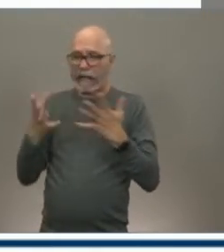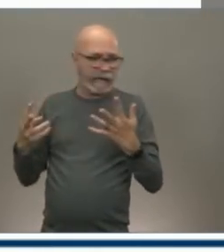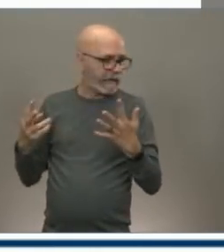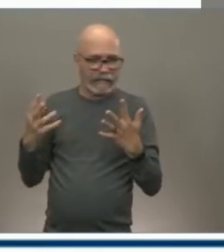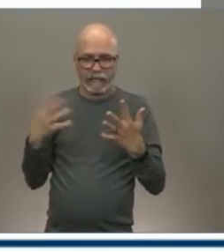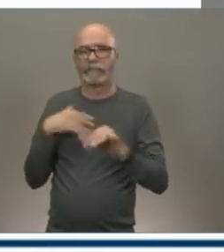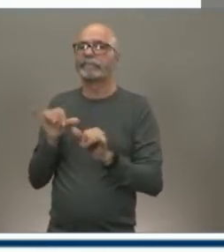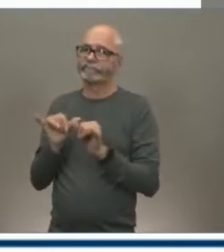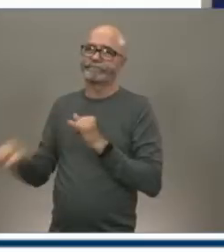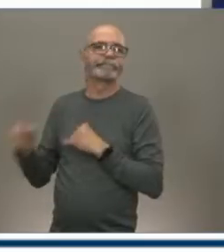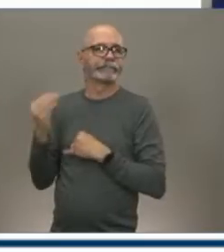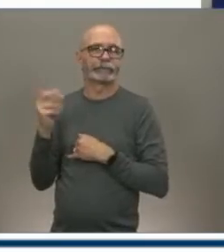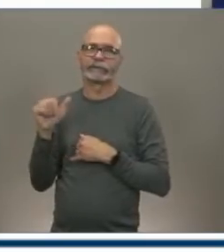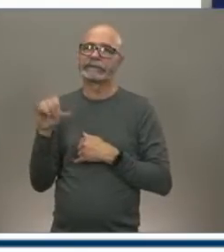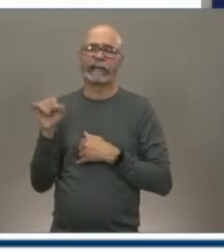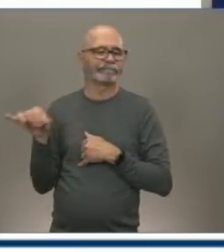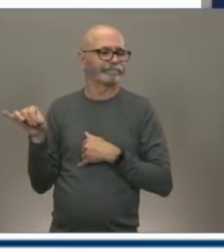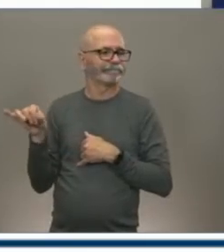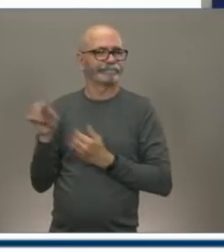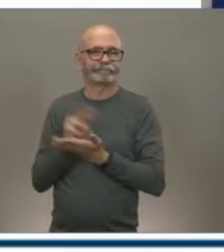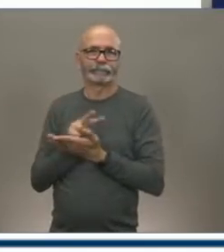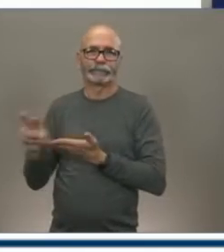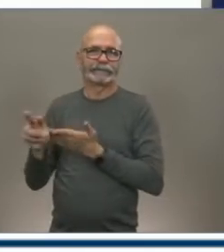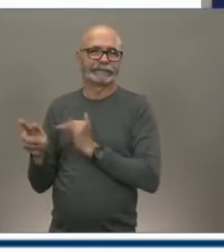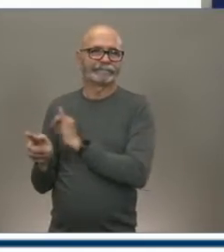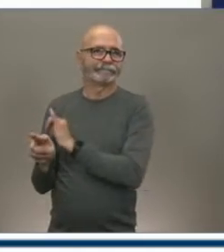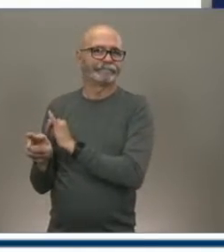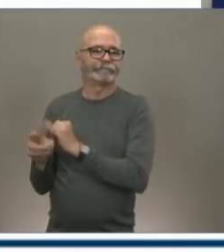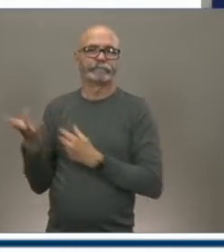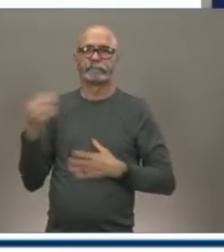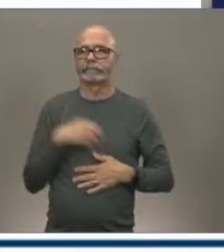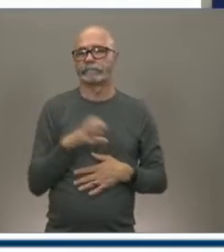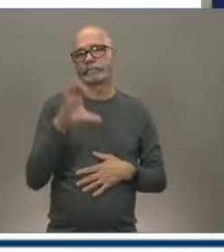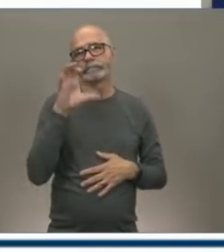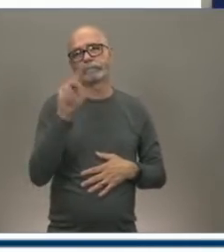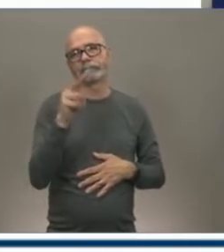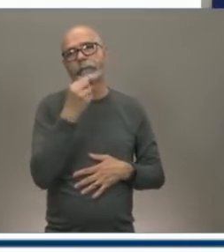return. Next question will go to CTV's Natasha Pace.